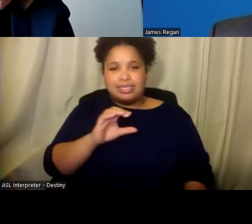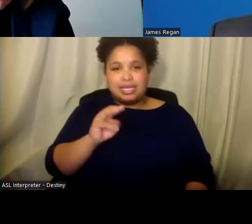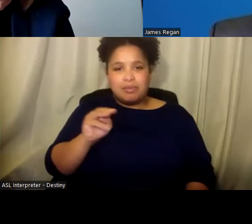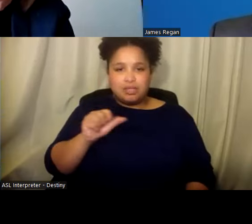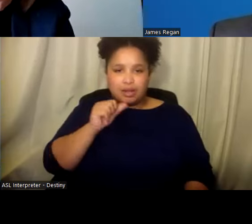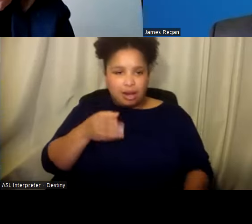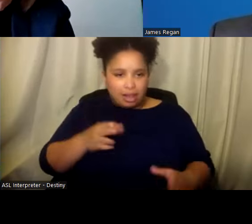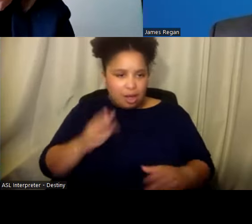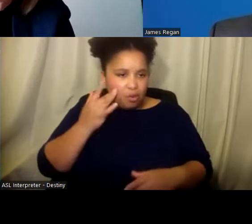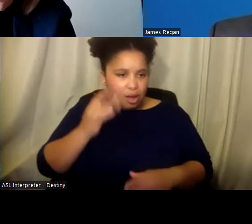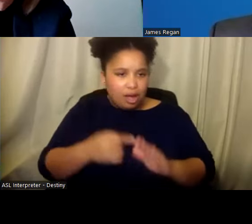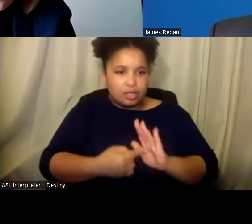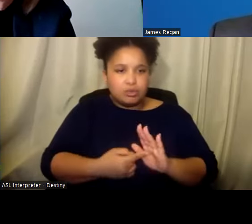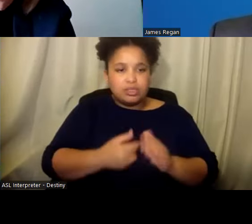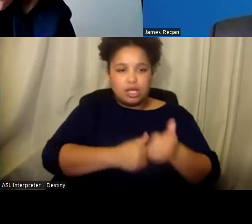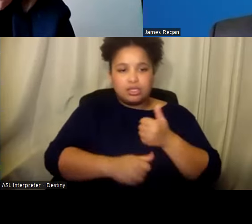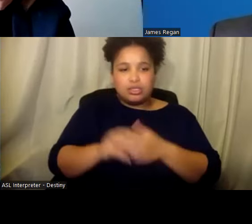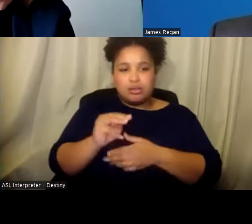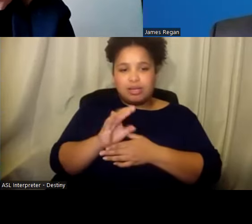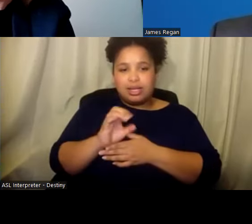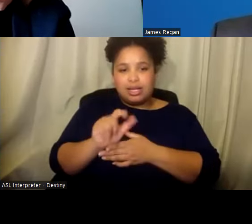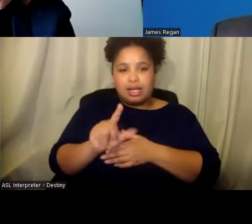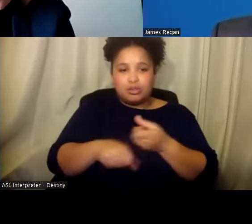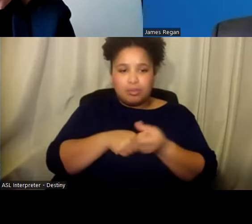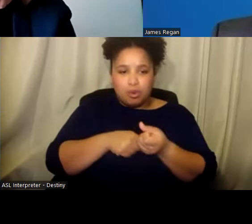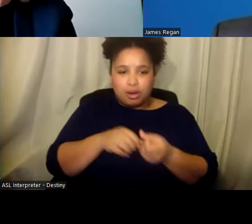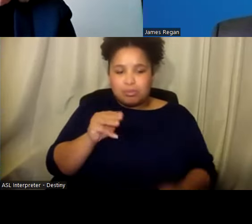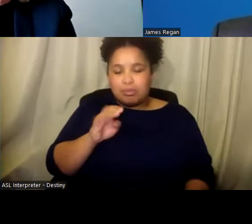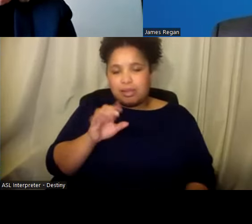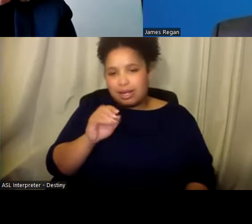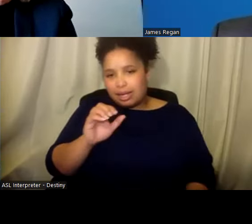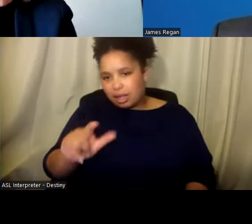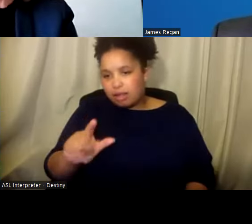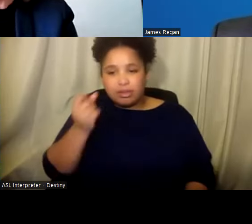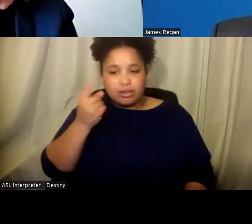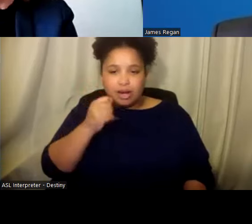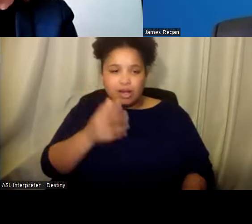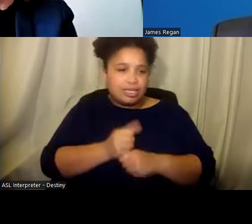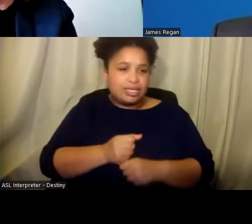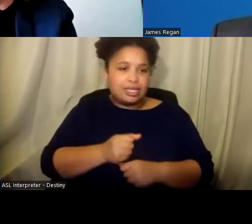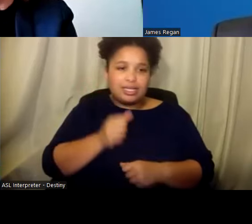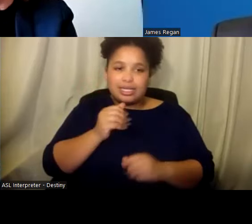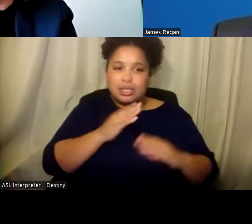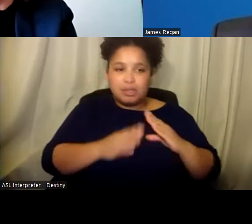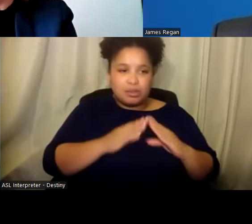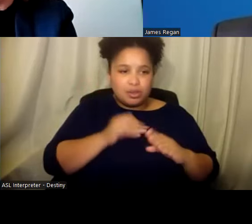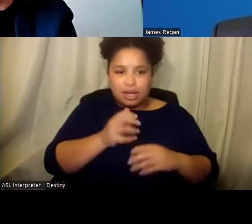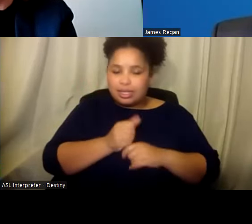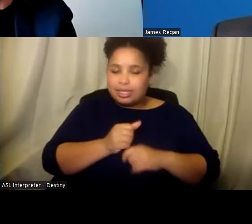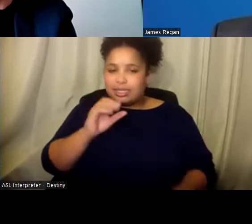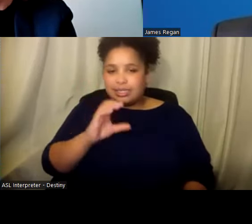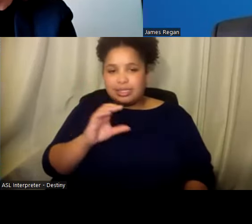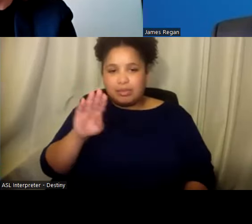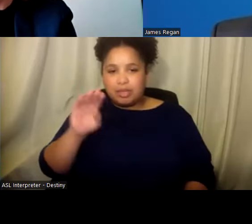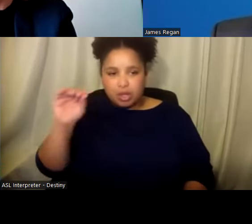it was assigned as Medi-Cal to support Medi-Cal. But you're not going to get communities, you're not going to get CBOs, and you're